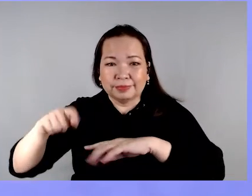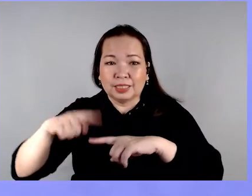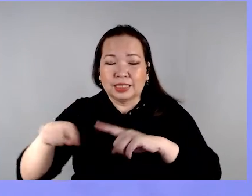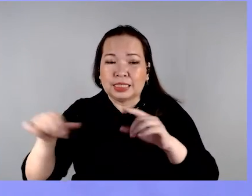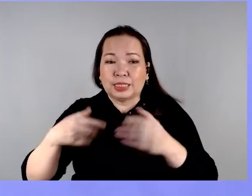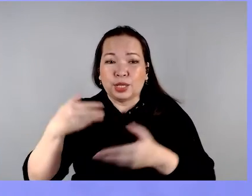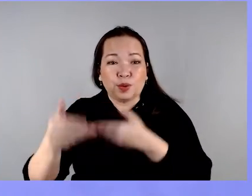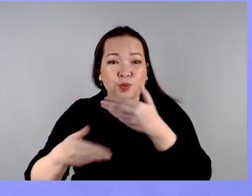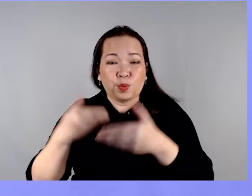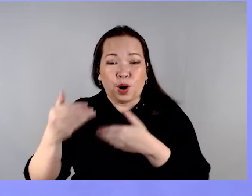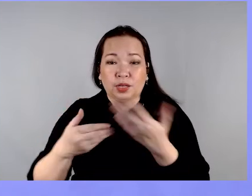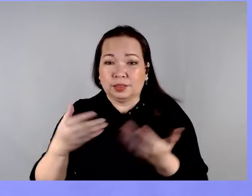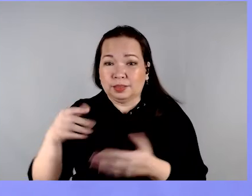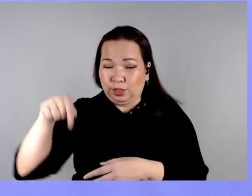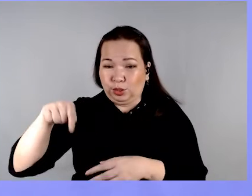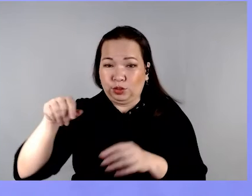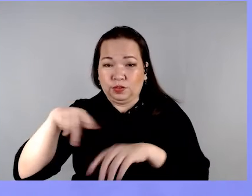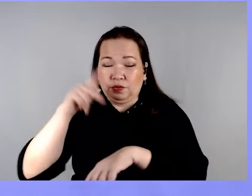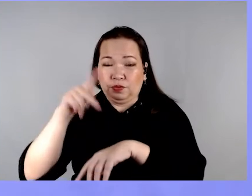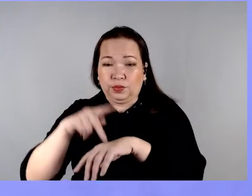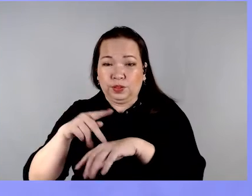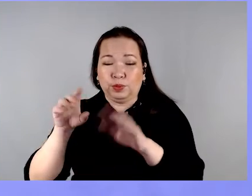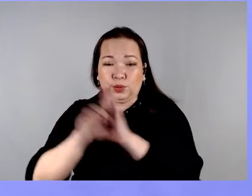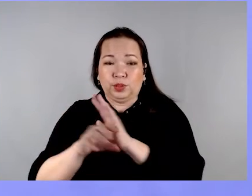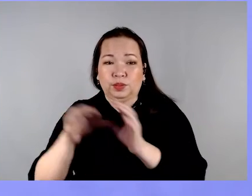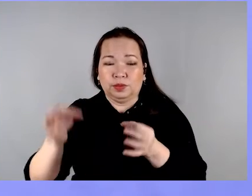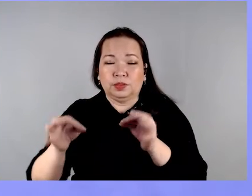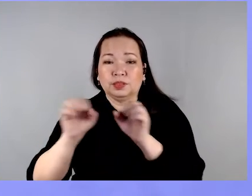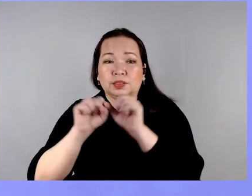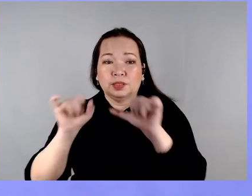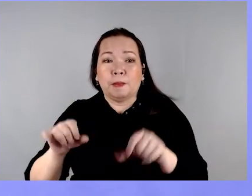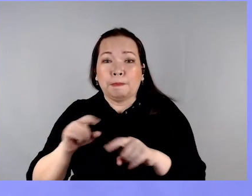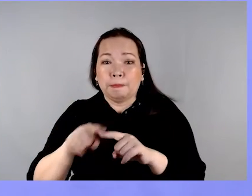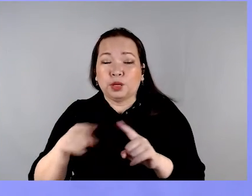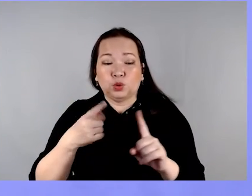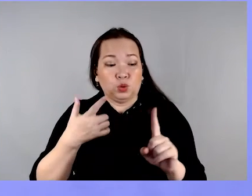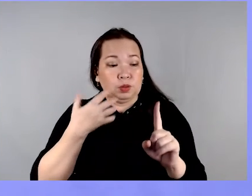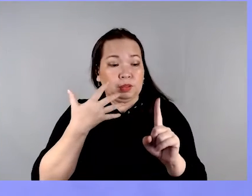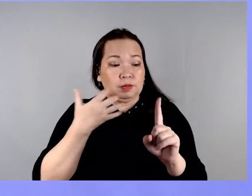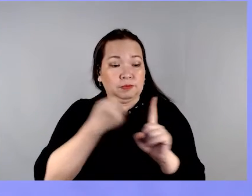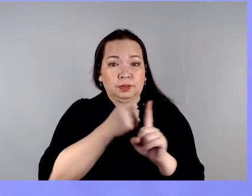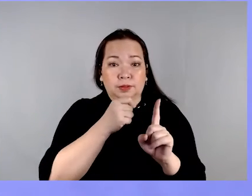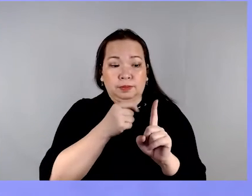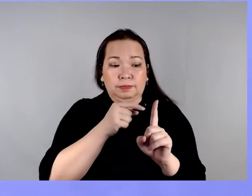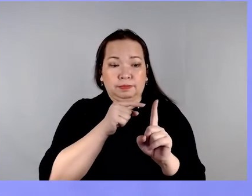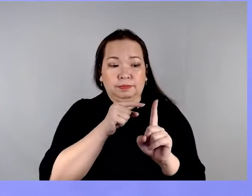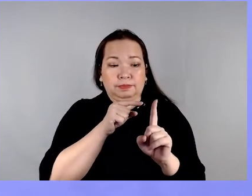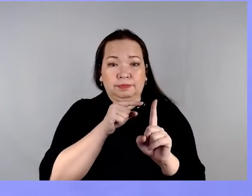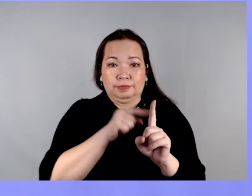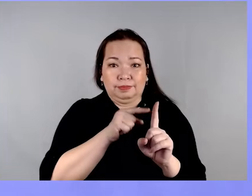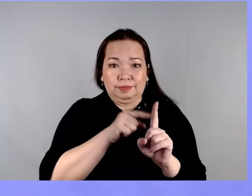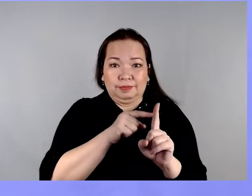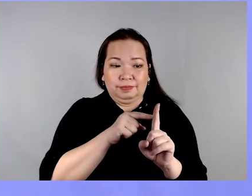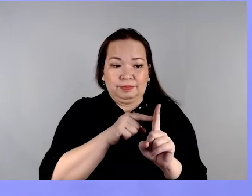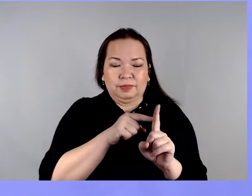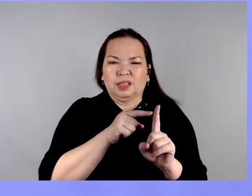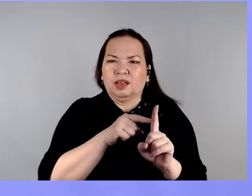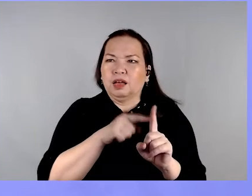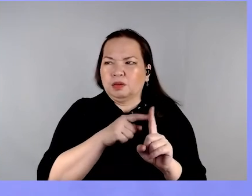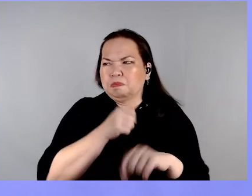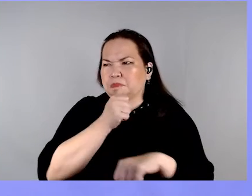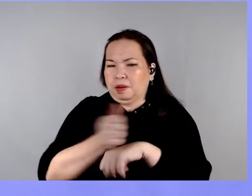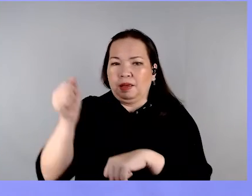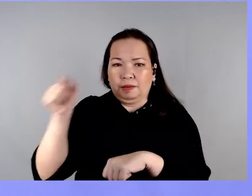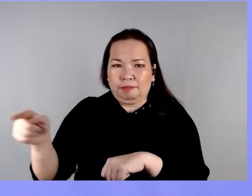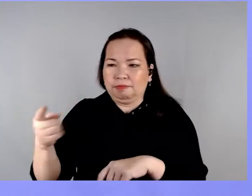such as the current traditional process in our criminal justice system, the victim has no other option but to put blame on the offender and wait for